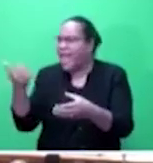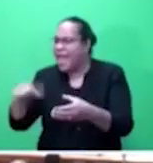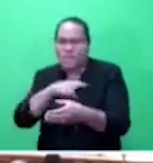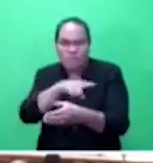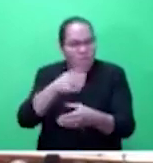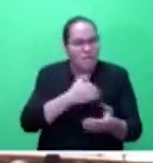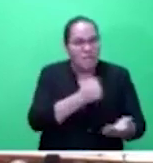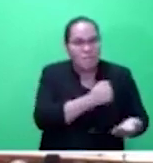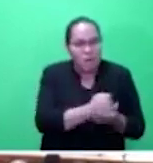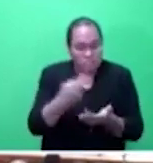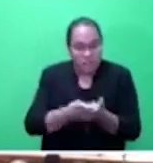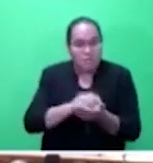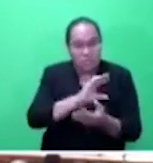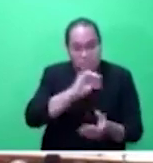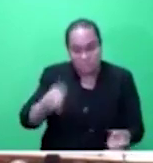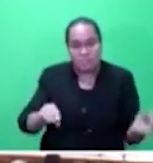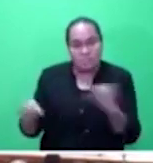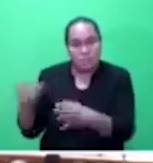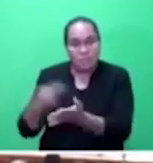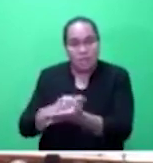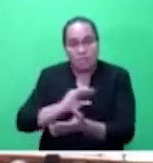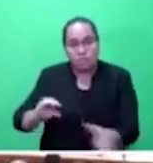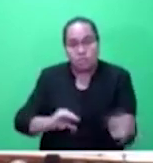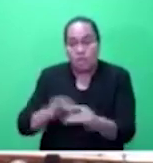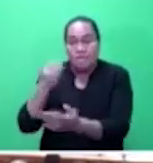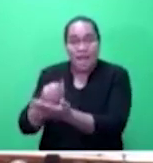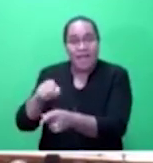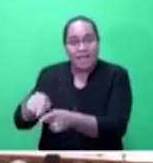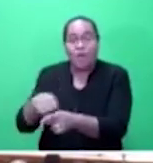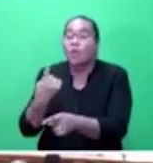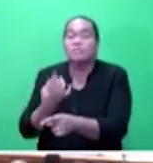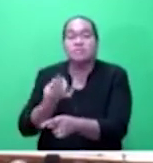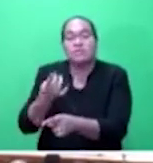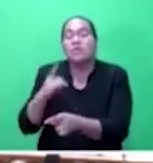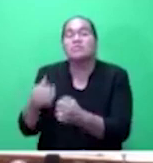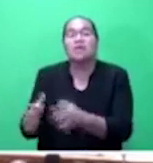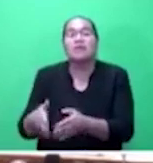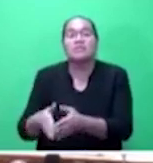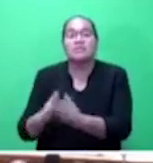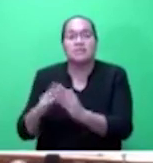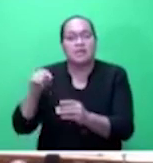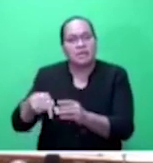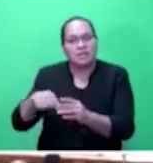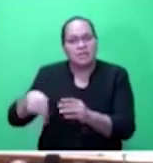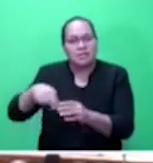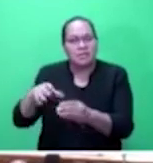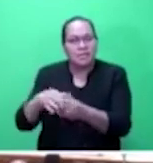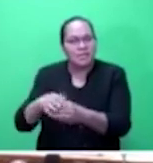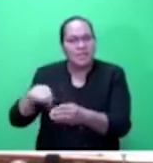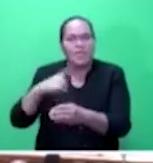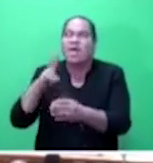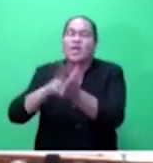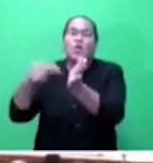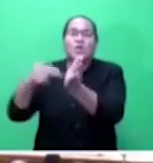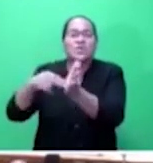from medical supplies to economic relief. That fund has been generously kick-started by our Pacific Vuvale, with the New Zealand